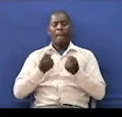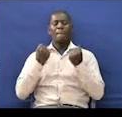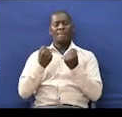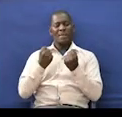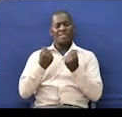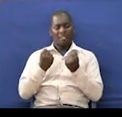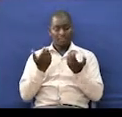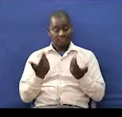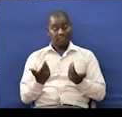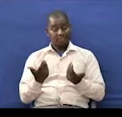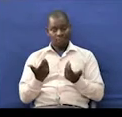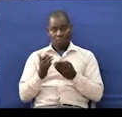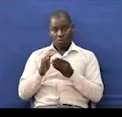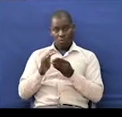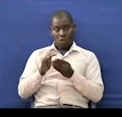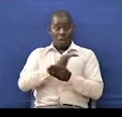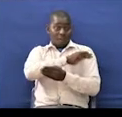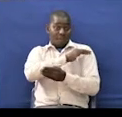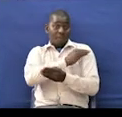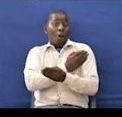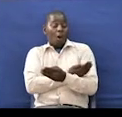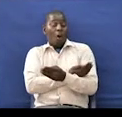of a force